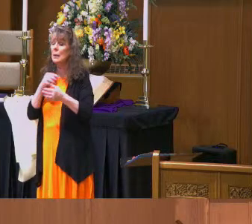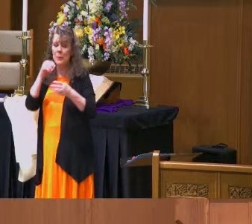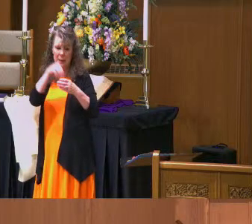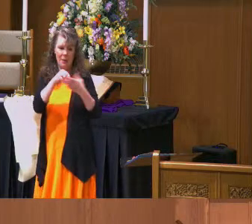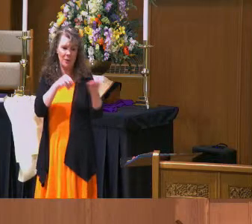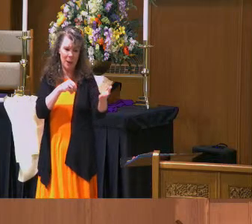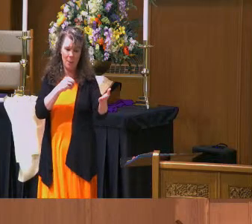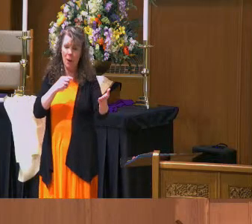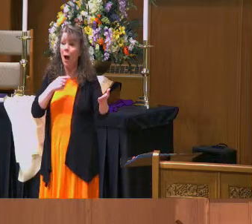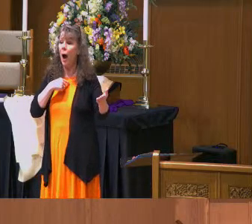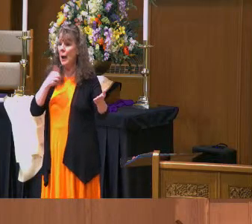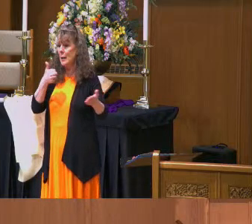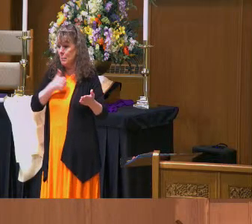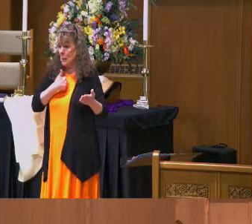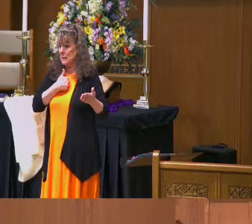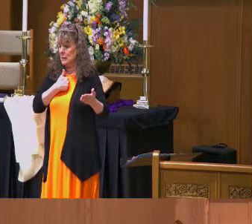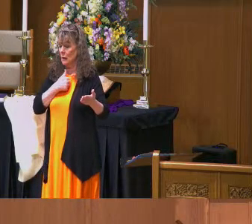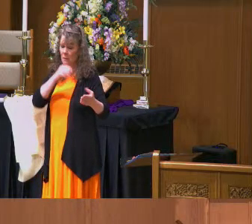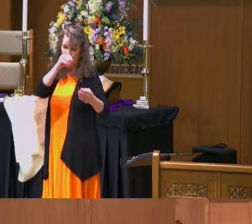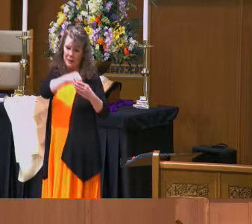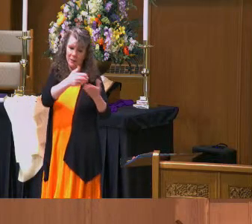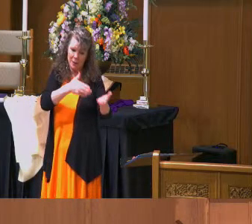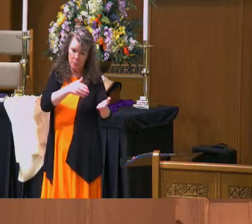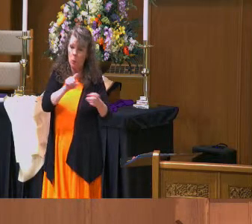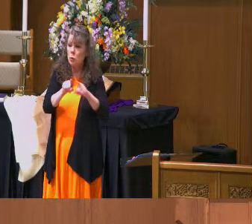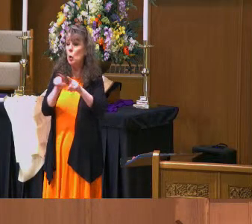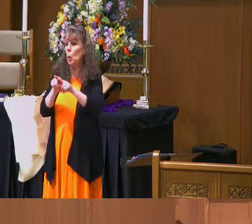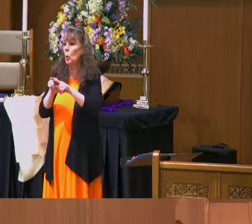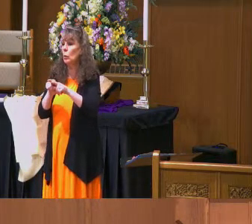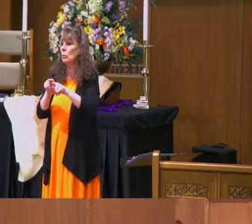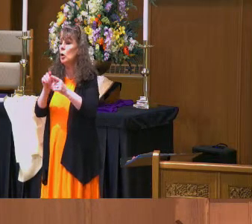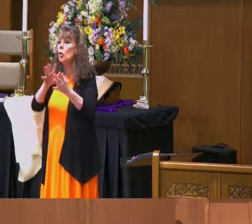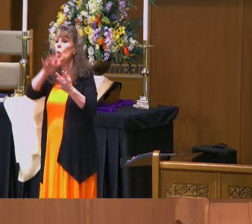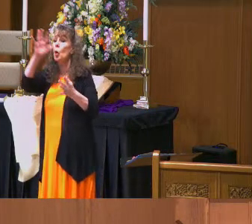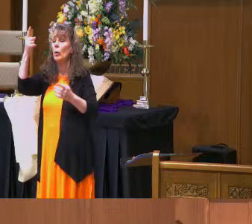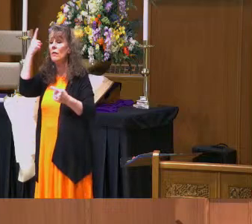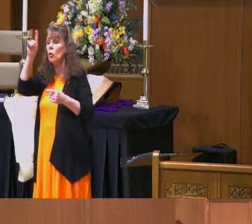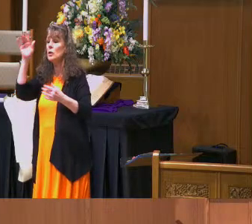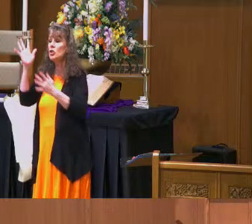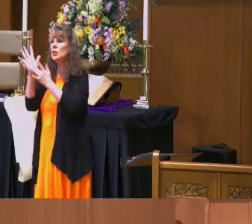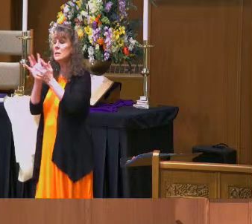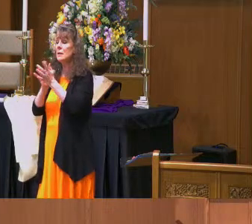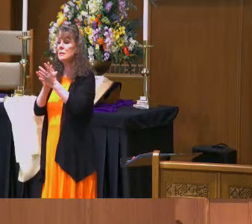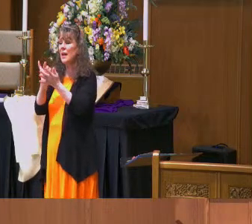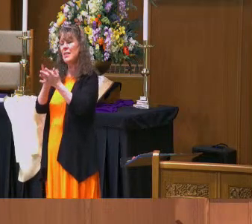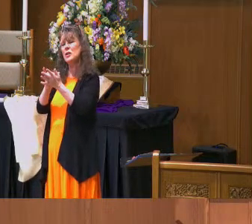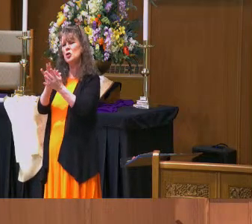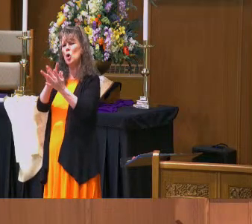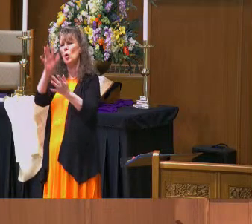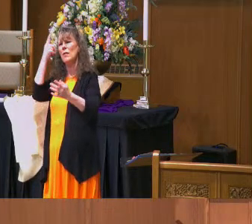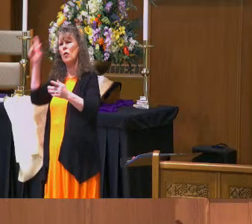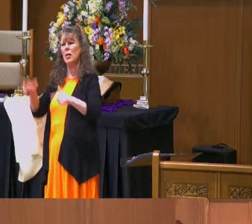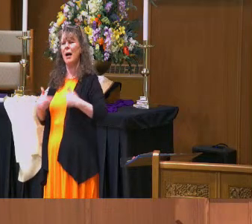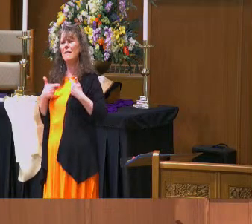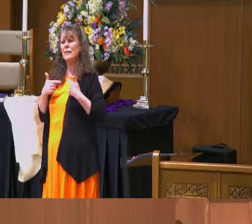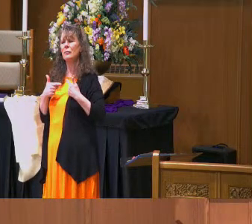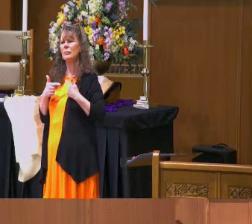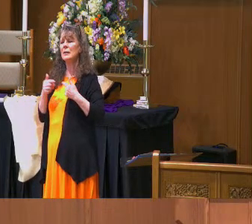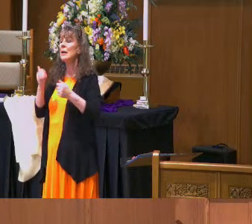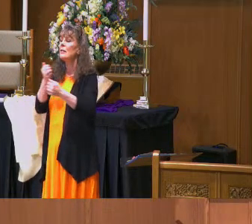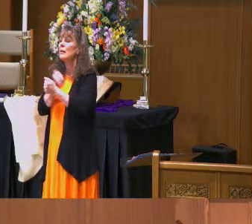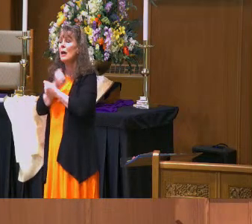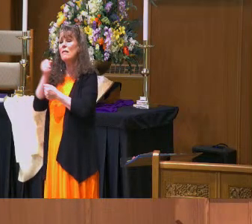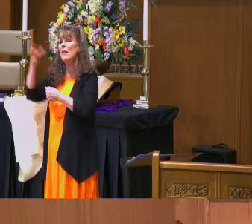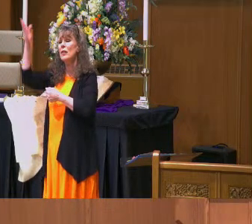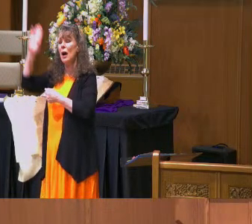that I myself may be in them. The glory of Jesus is the glory of love, the love of God for all